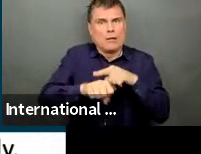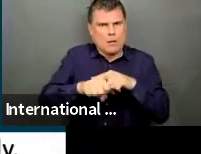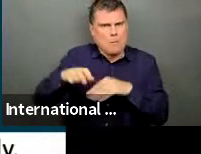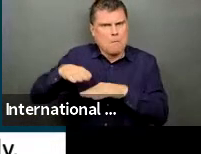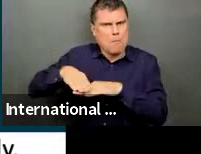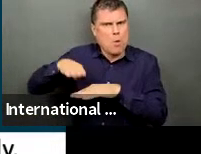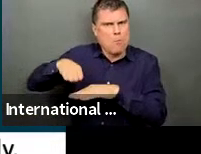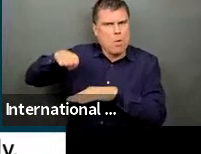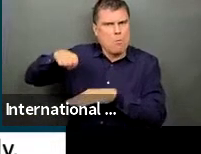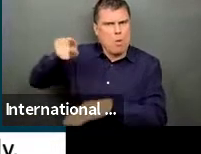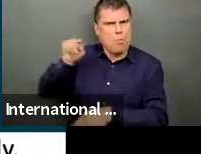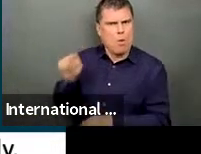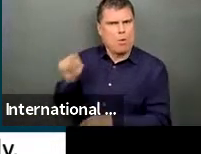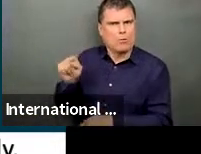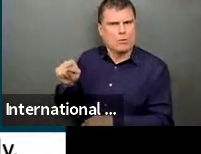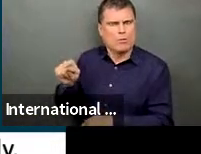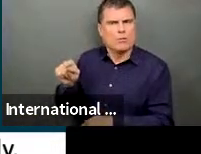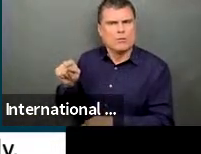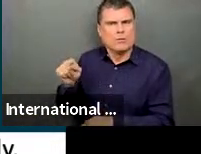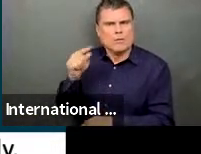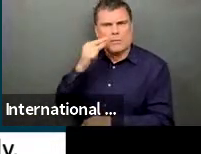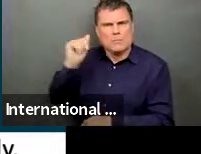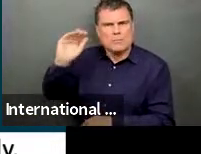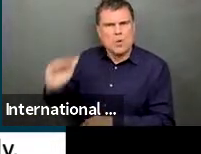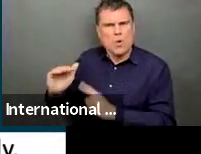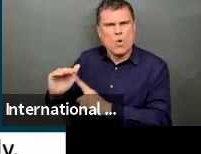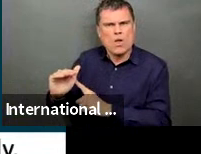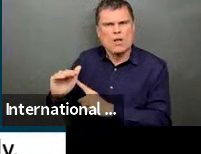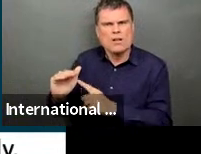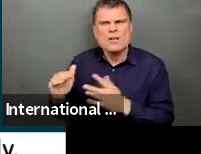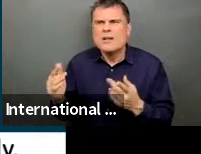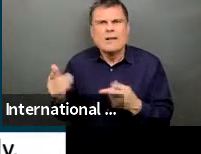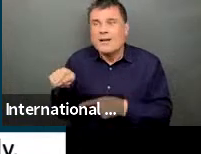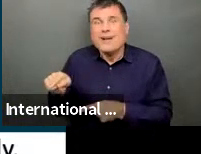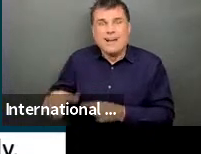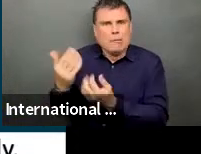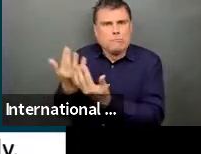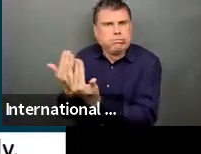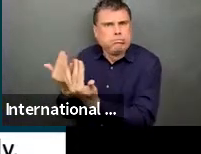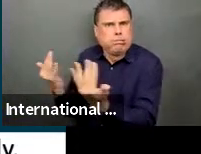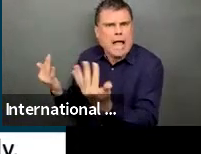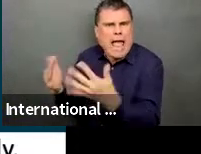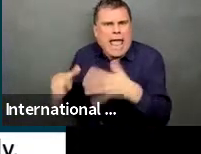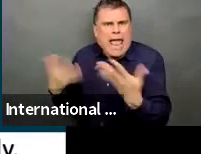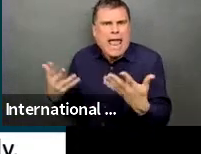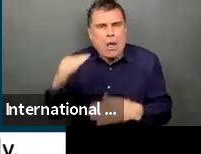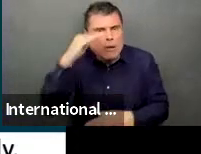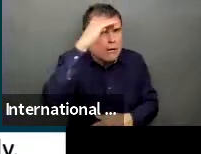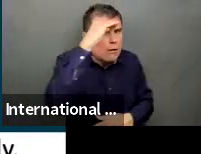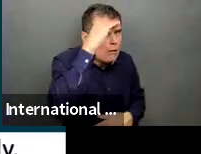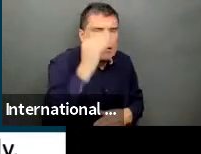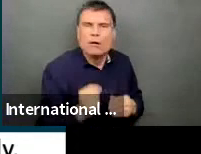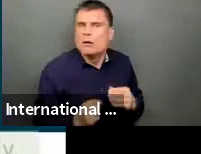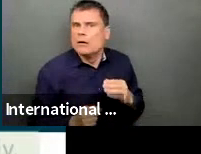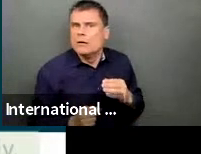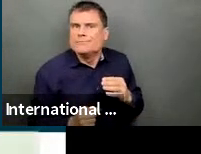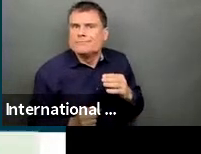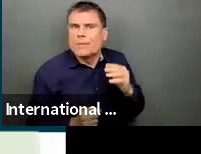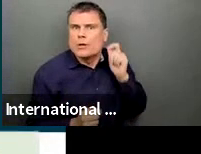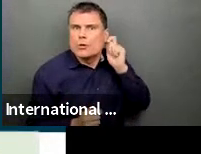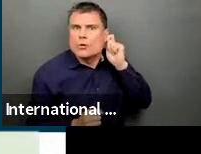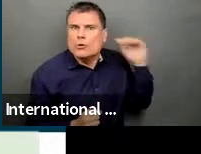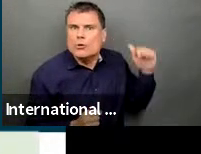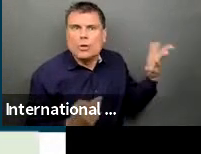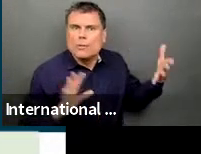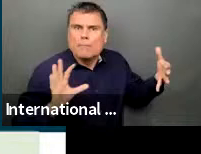in countries like India and China. And then on my next slide, you can